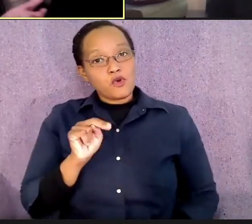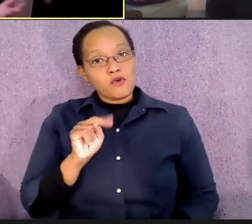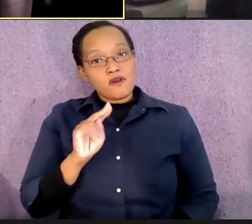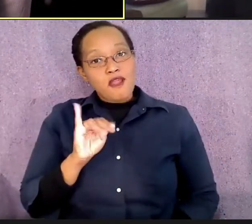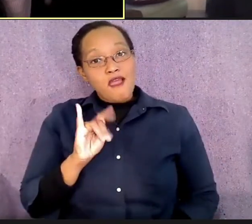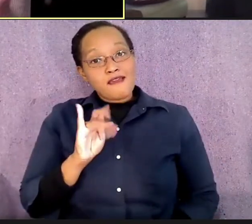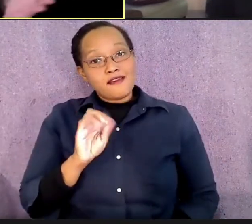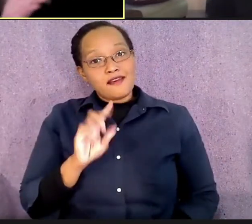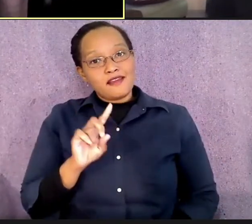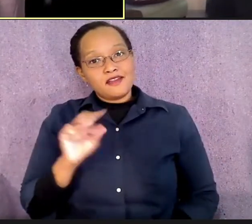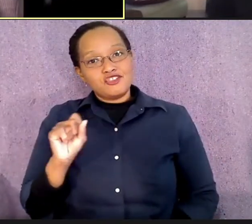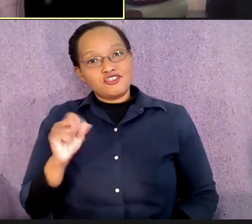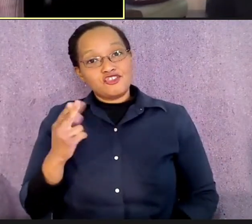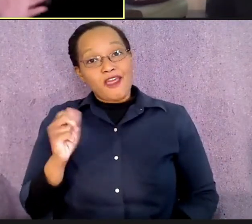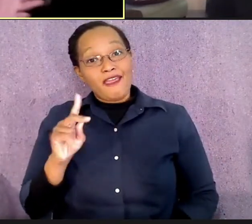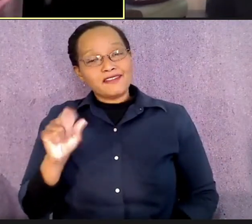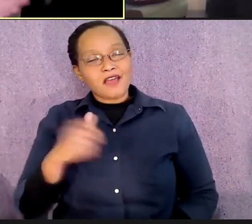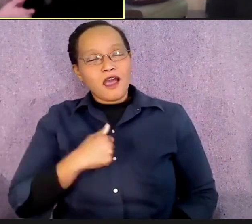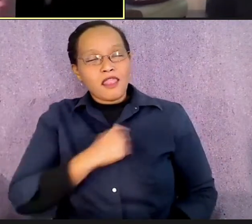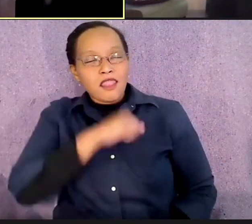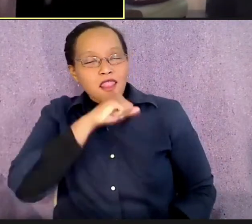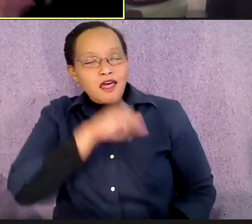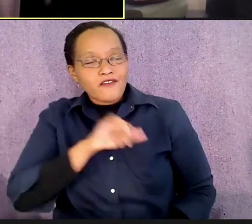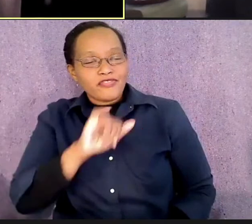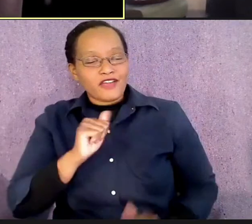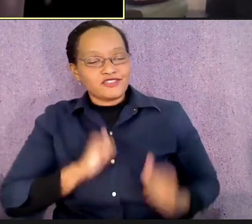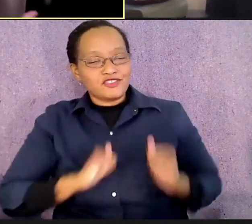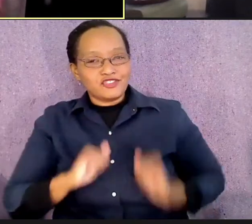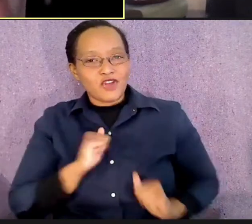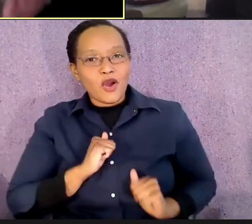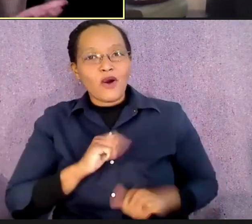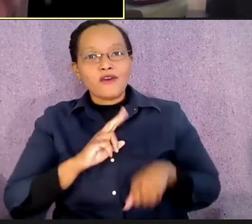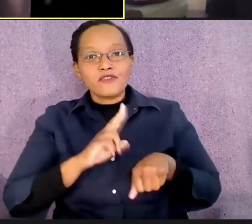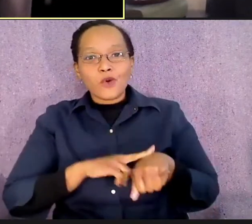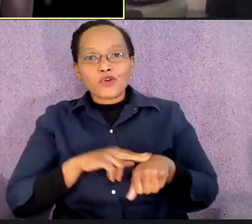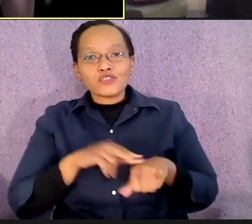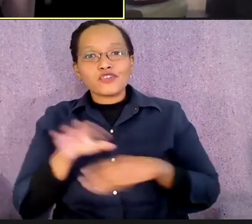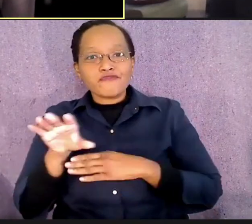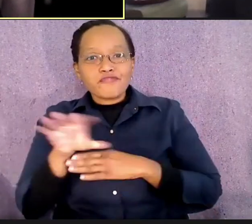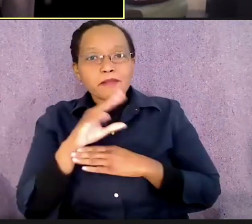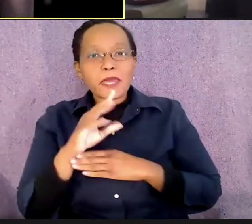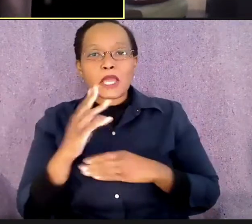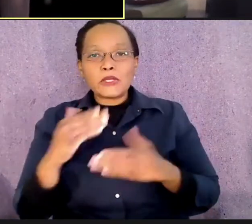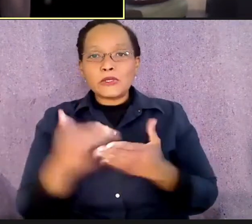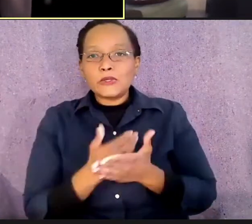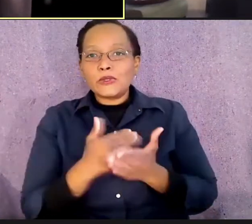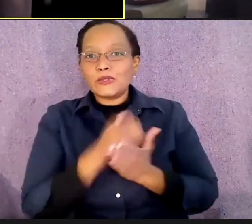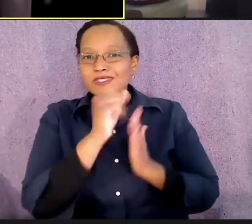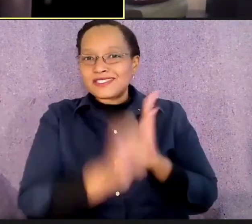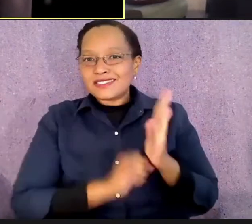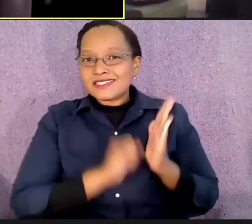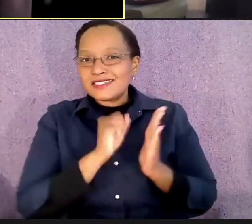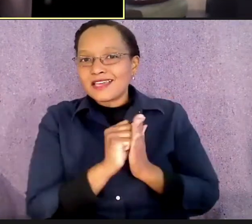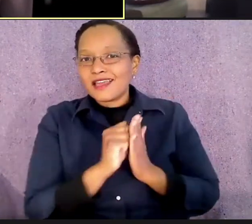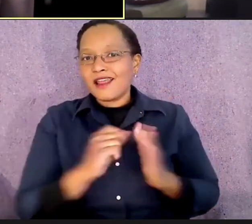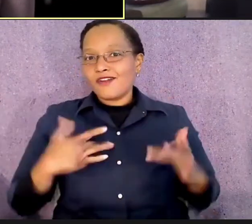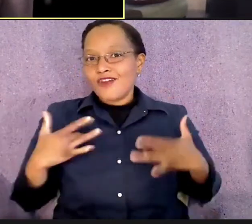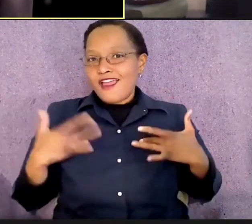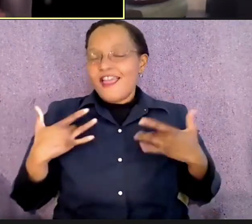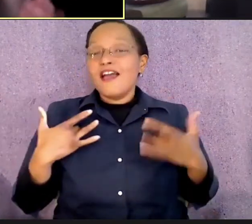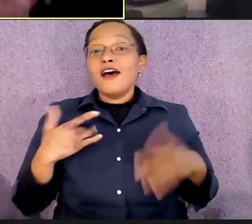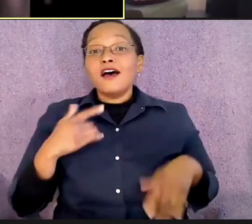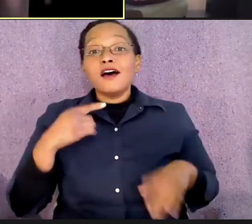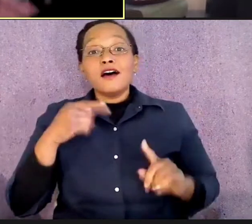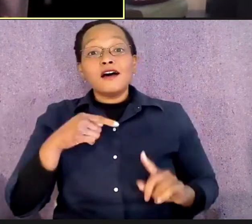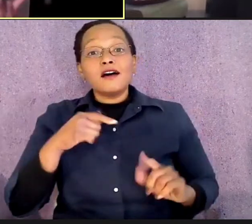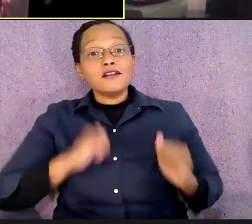huge fan of it, and it's a good thing that of course you're filming a new season, hooray! And one of the things I really like about the show is